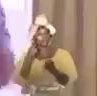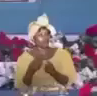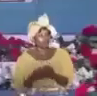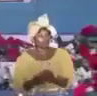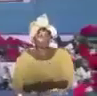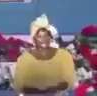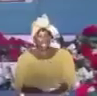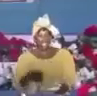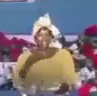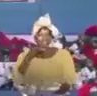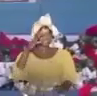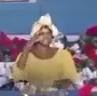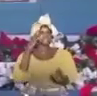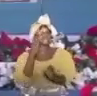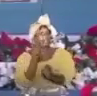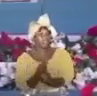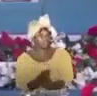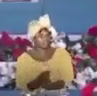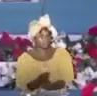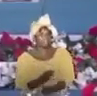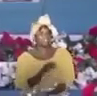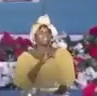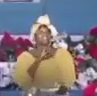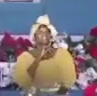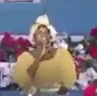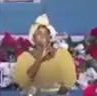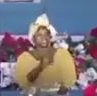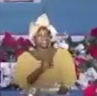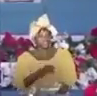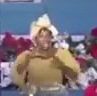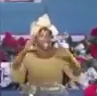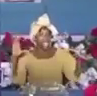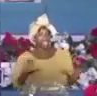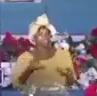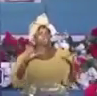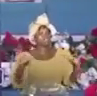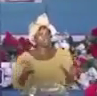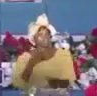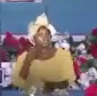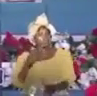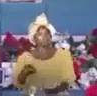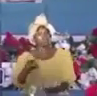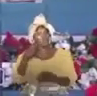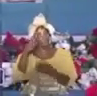Faith is the name given to the action of obedience you take.